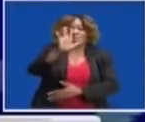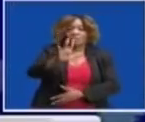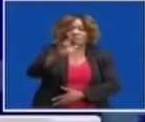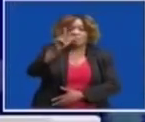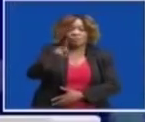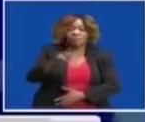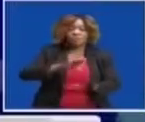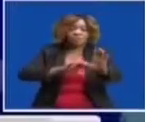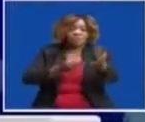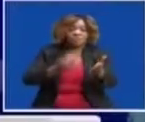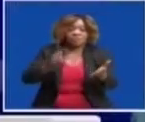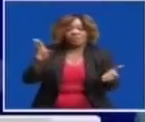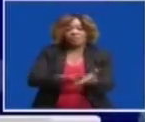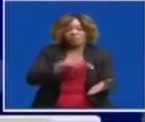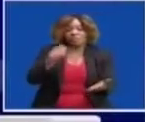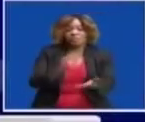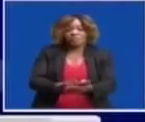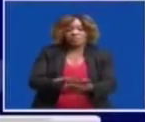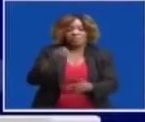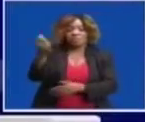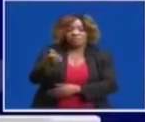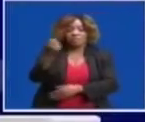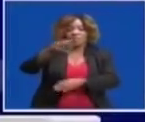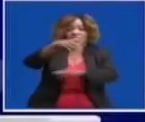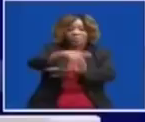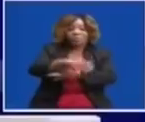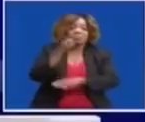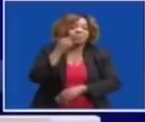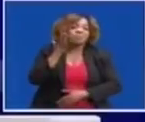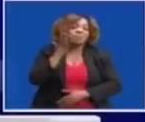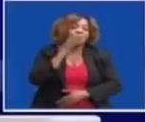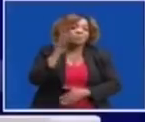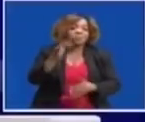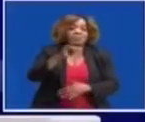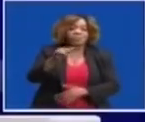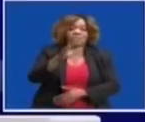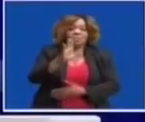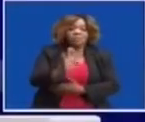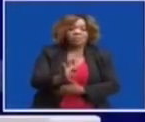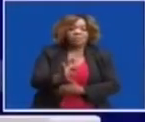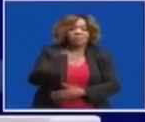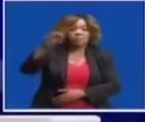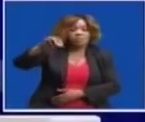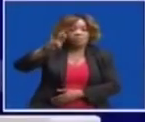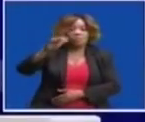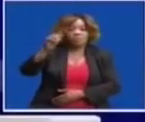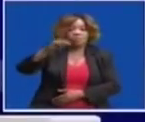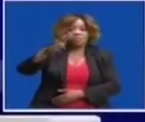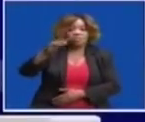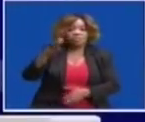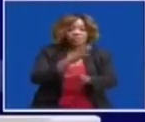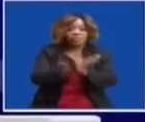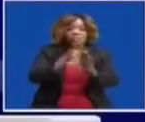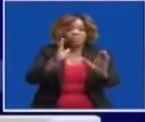Mtonga collapsed and died suddenly on a Saturday evening at his home in Johannesburg. Mr. Mwamba says